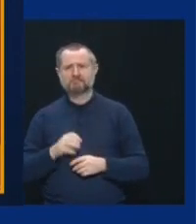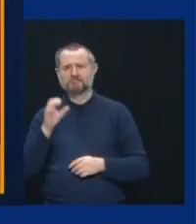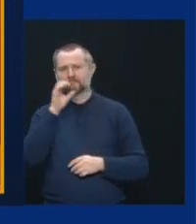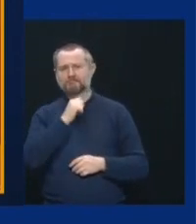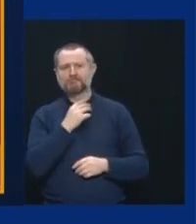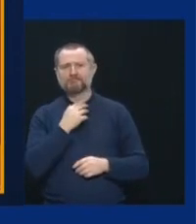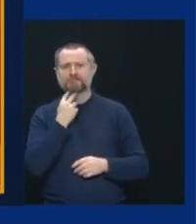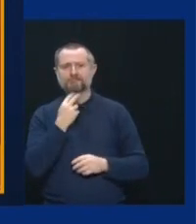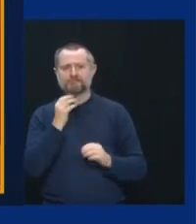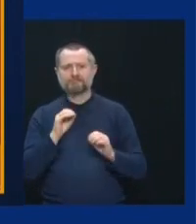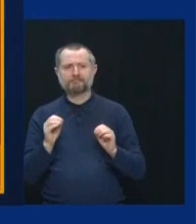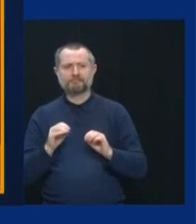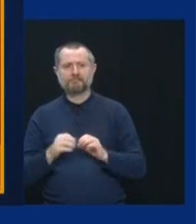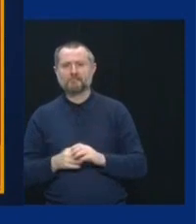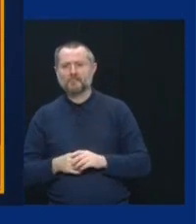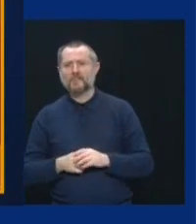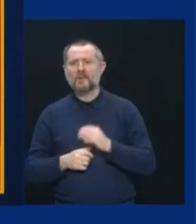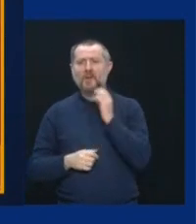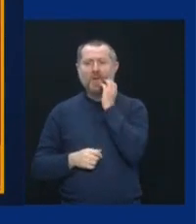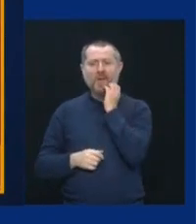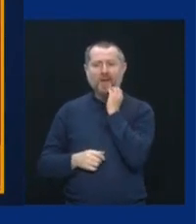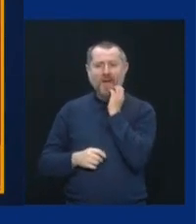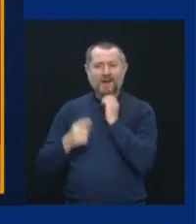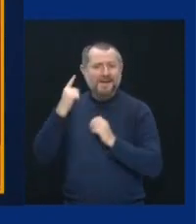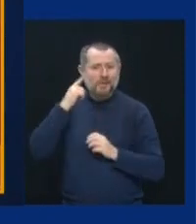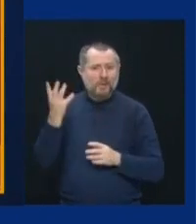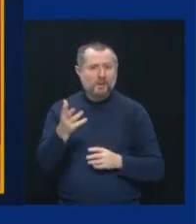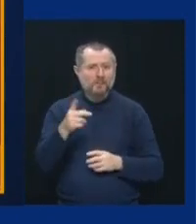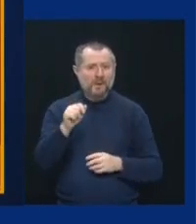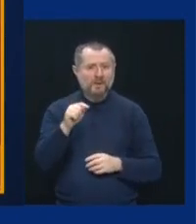Yep. Do we have Pat's audio?